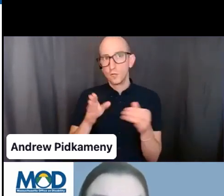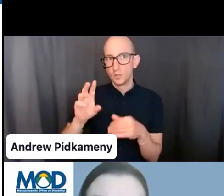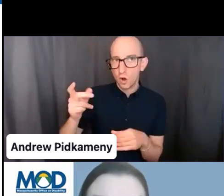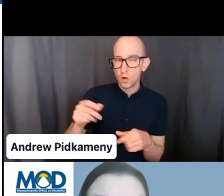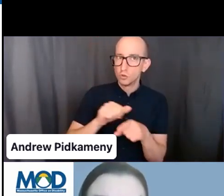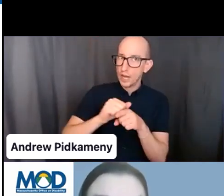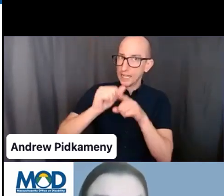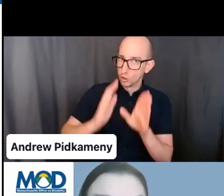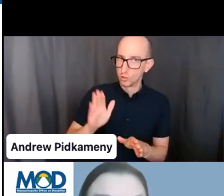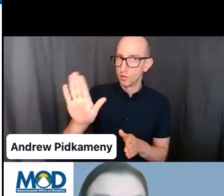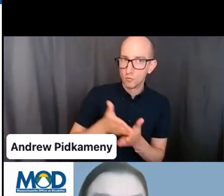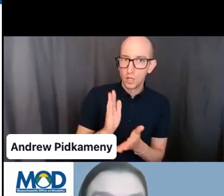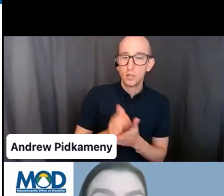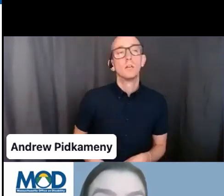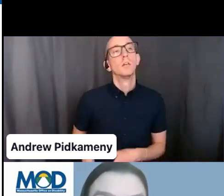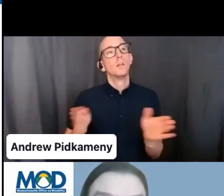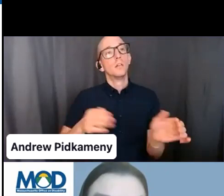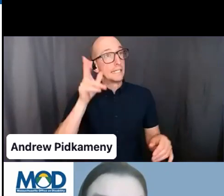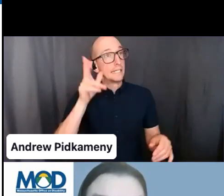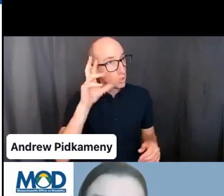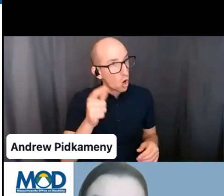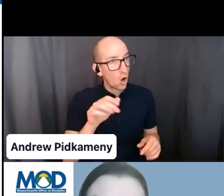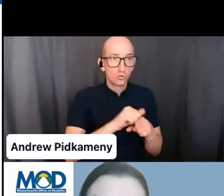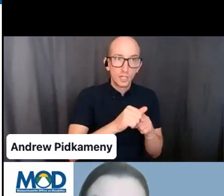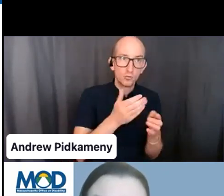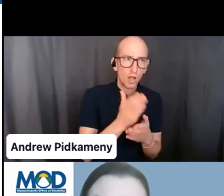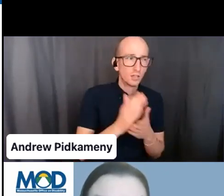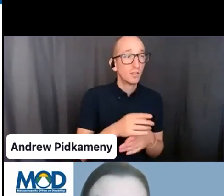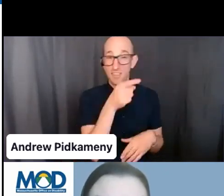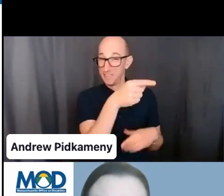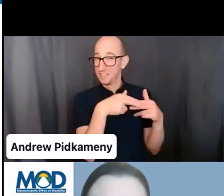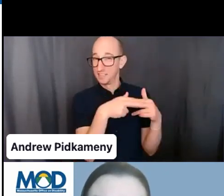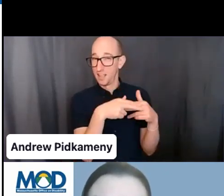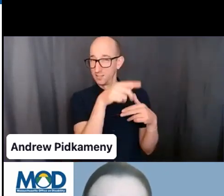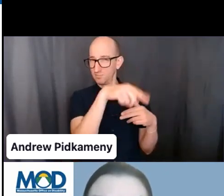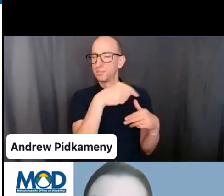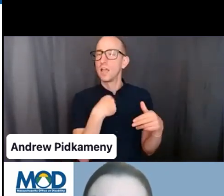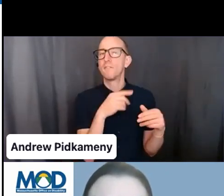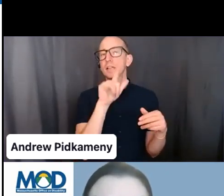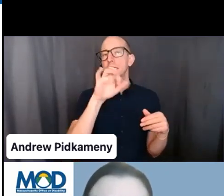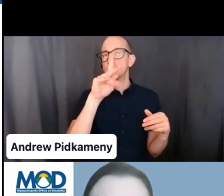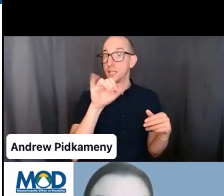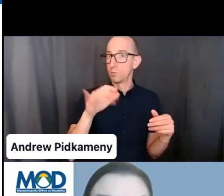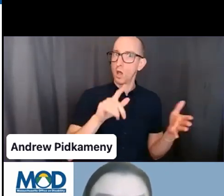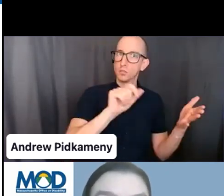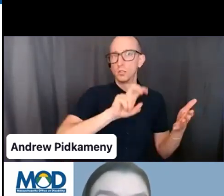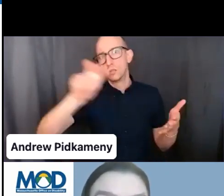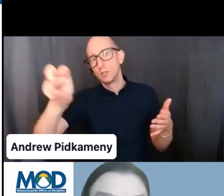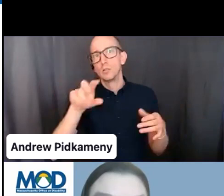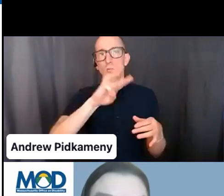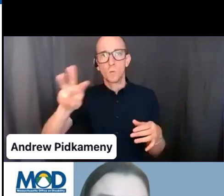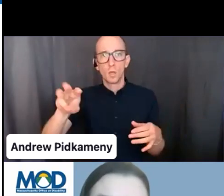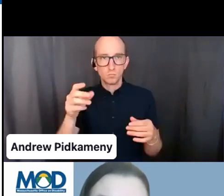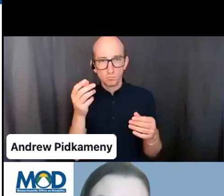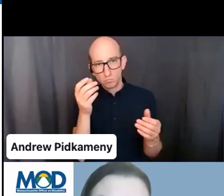hearing dog professional trainer rights. There are links on the slide if you want to look up these and other Massachusetts laws that relate to service animals. And do note